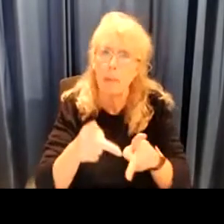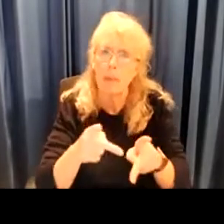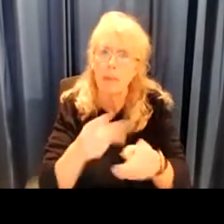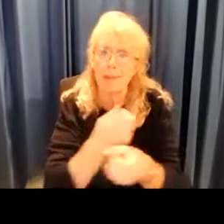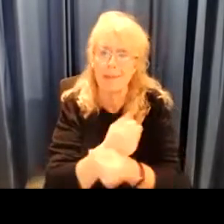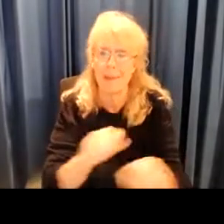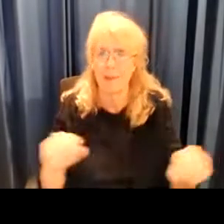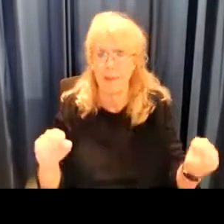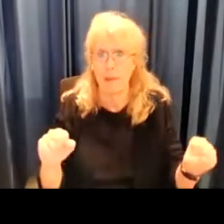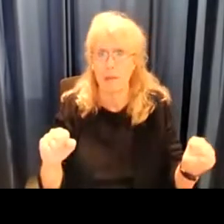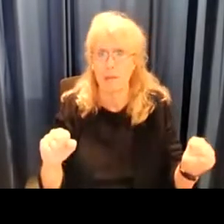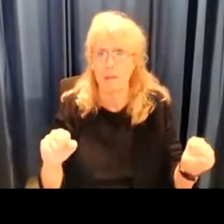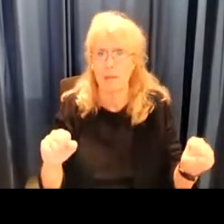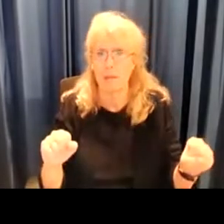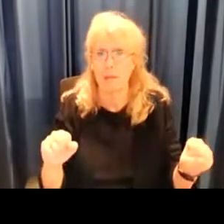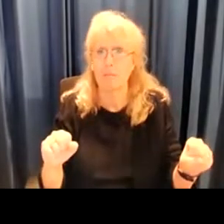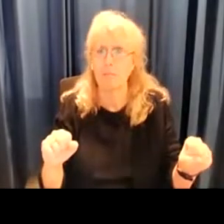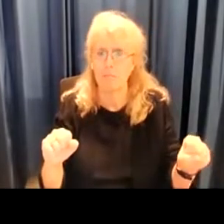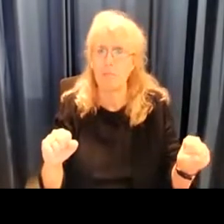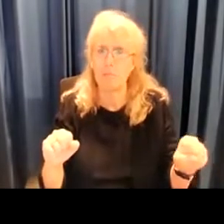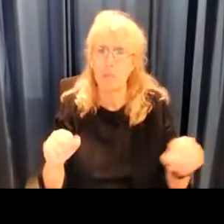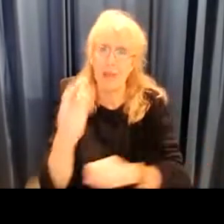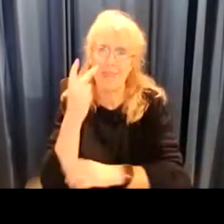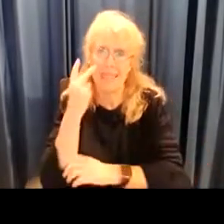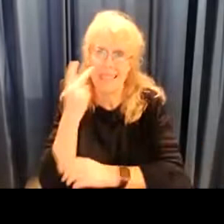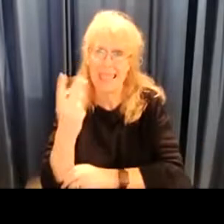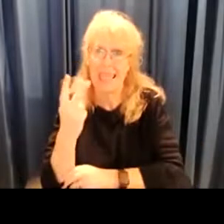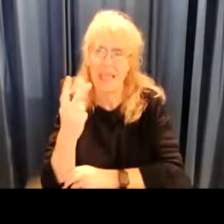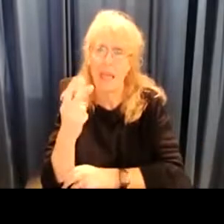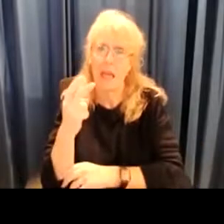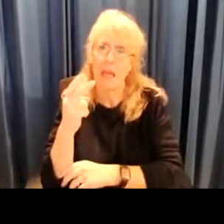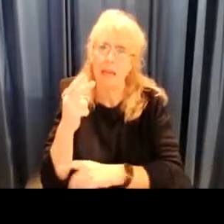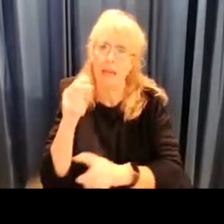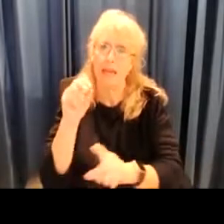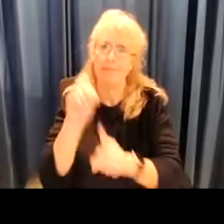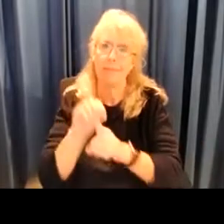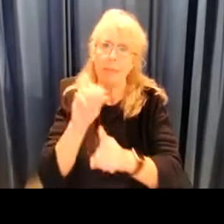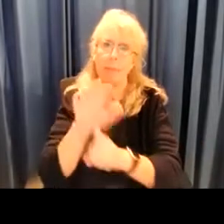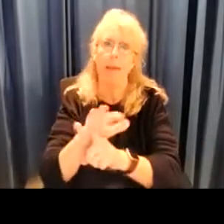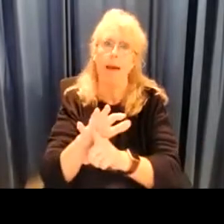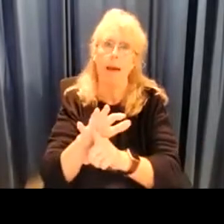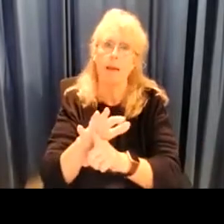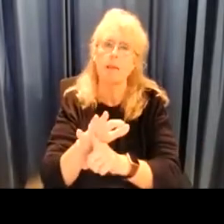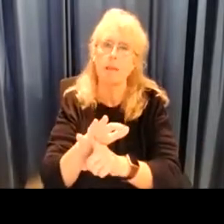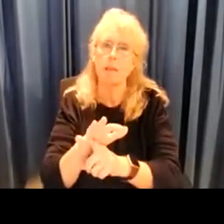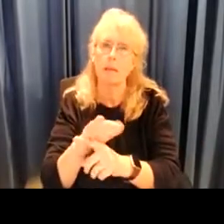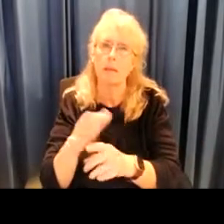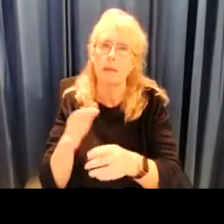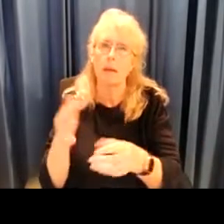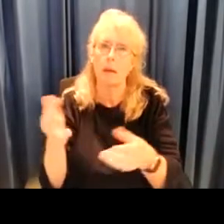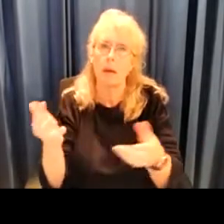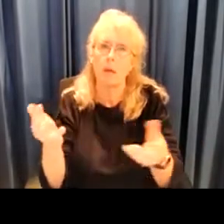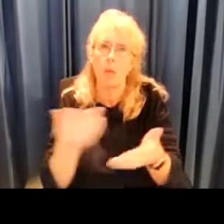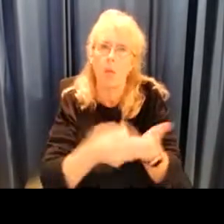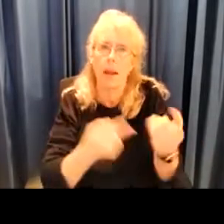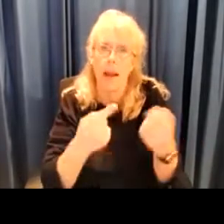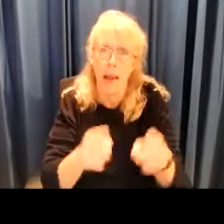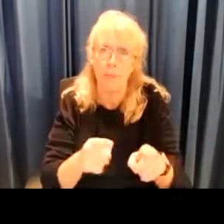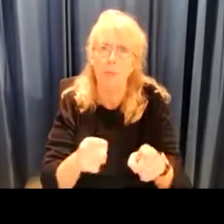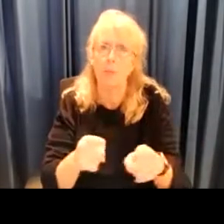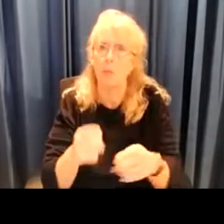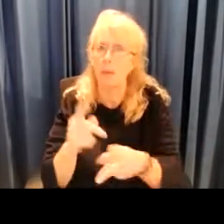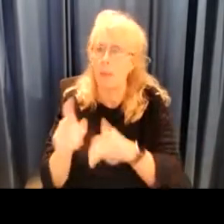and seen the impact of what reducing public safety revenues and